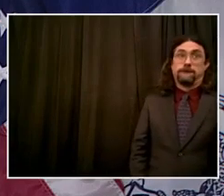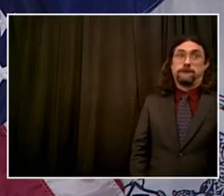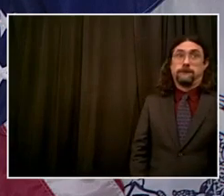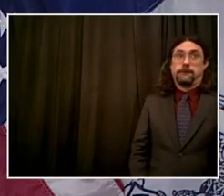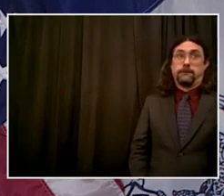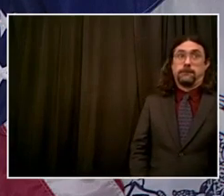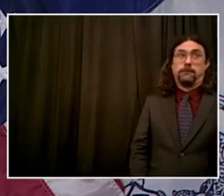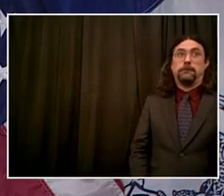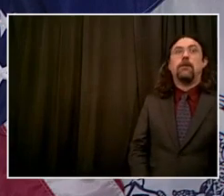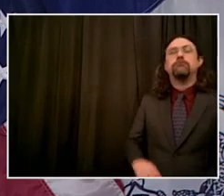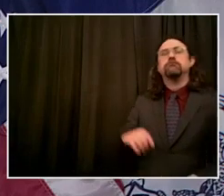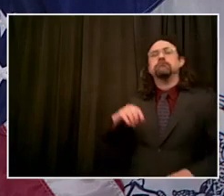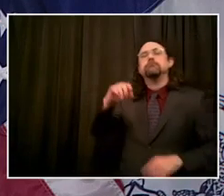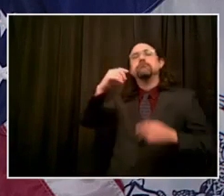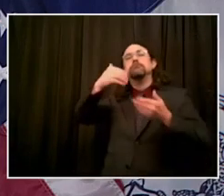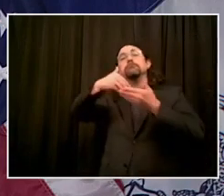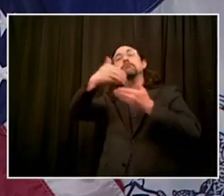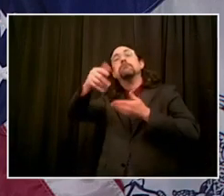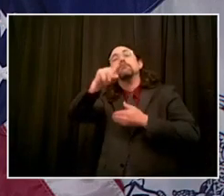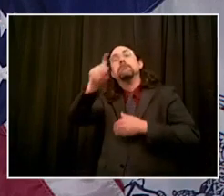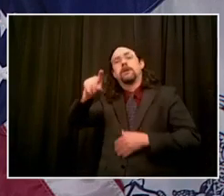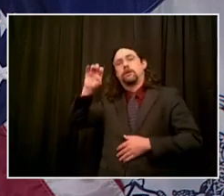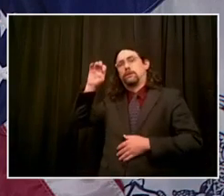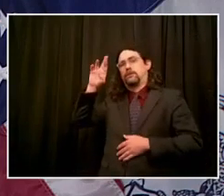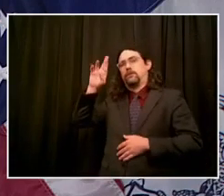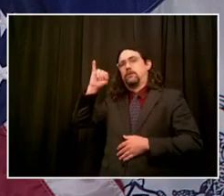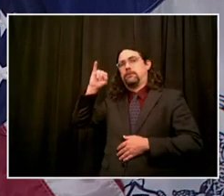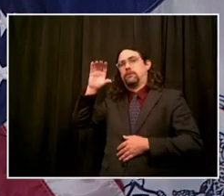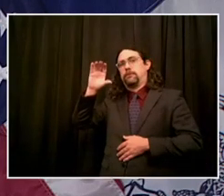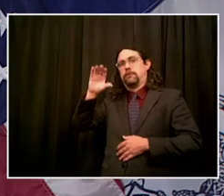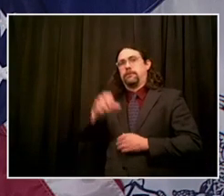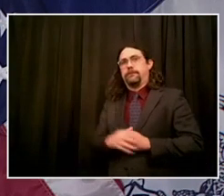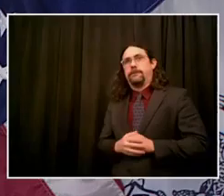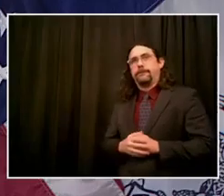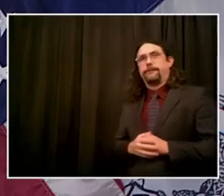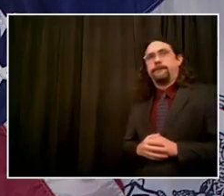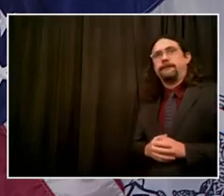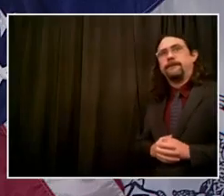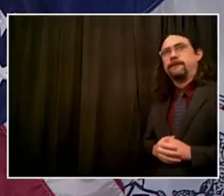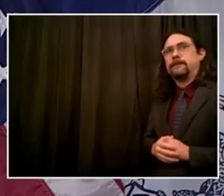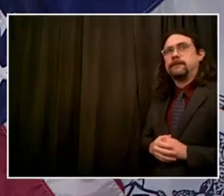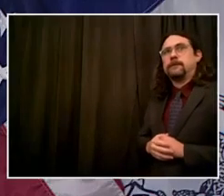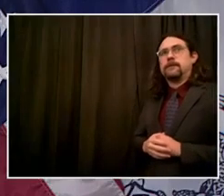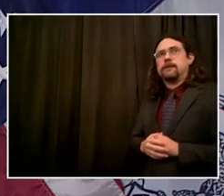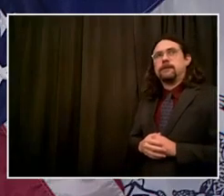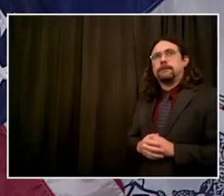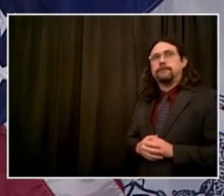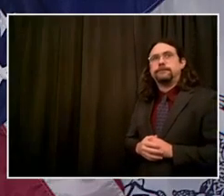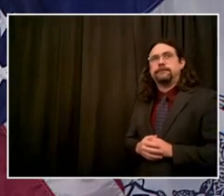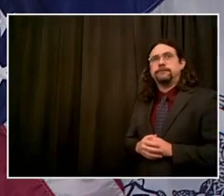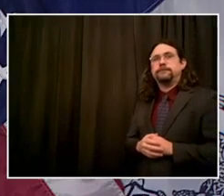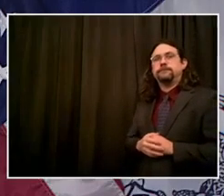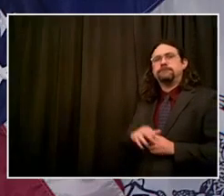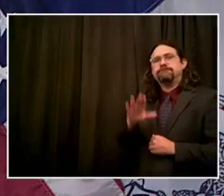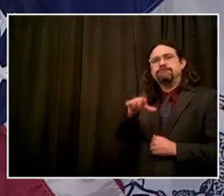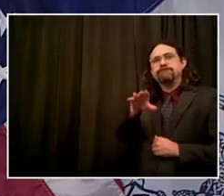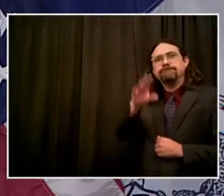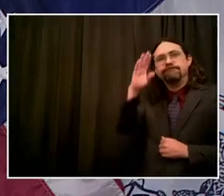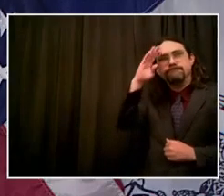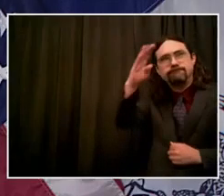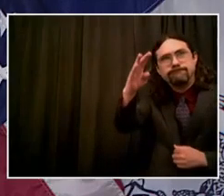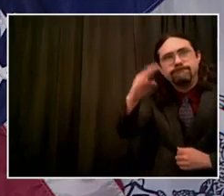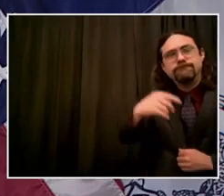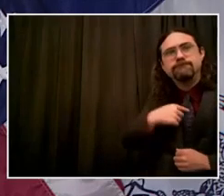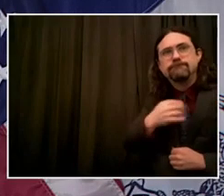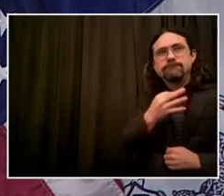that were the case, you'd be able to tell us today. So I know you don't want to narrow down the guideline at all, but wouldn't